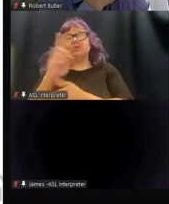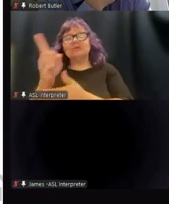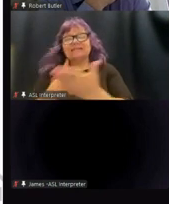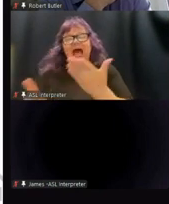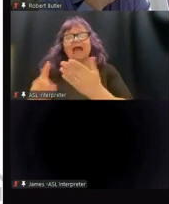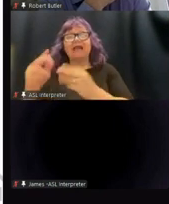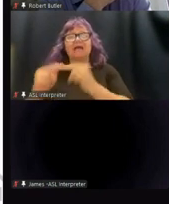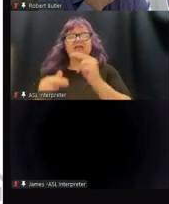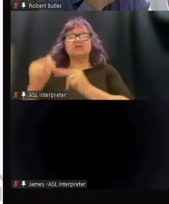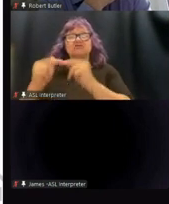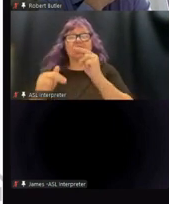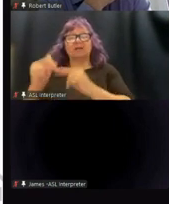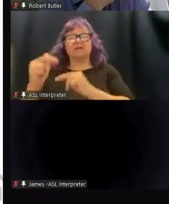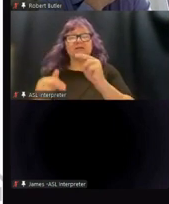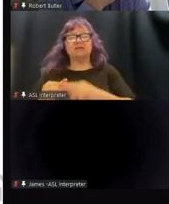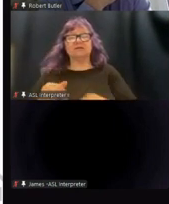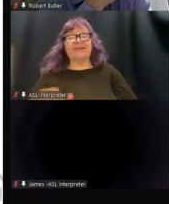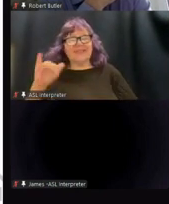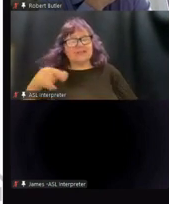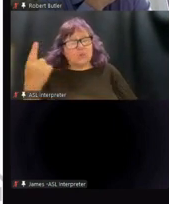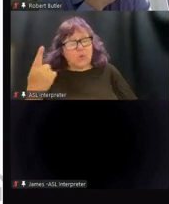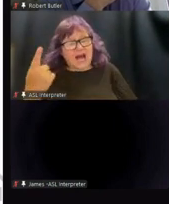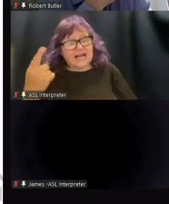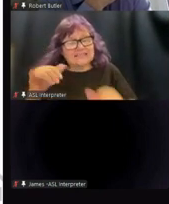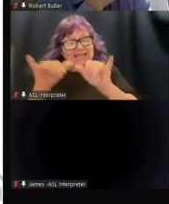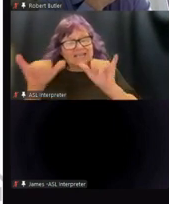a single commuter rail station.